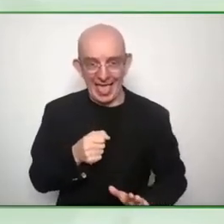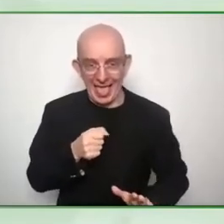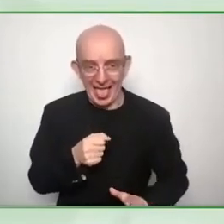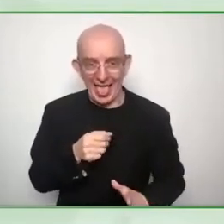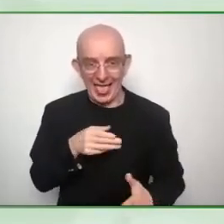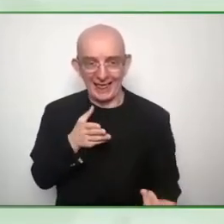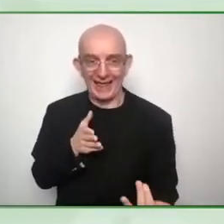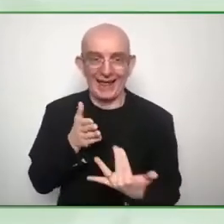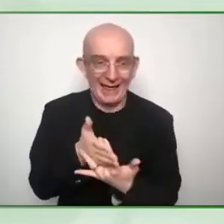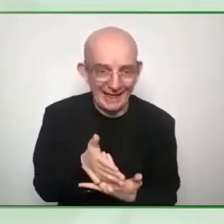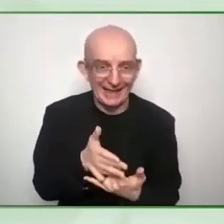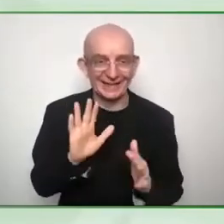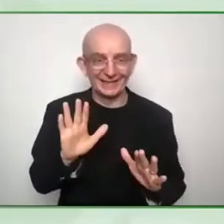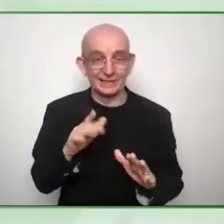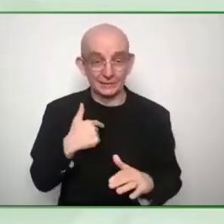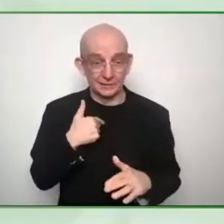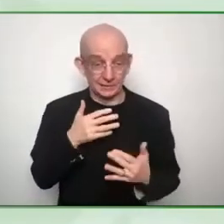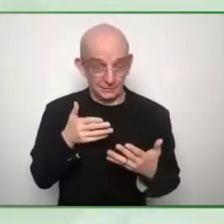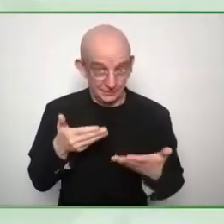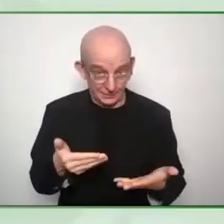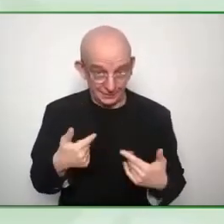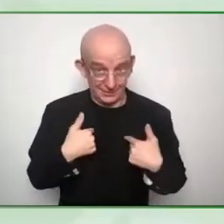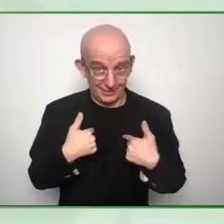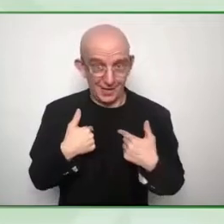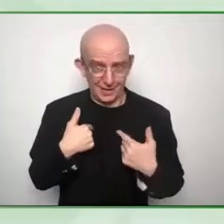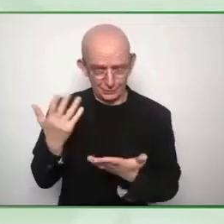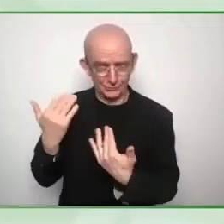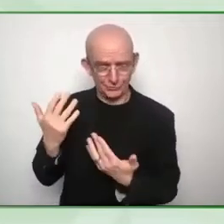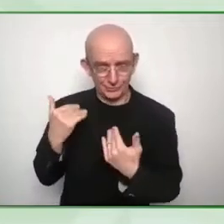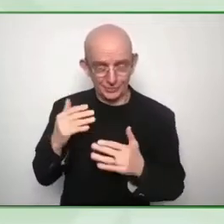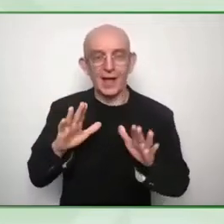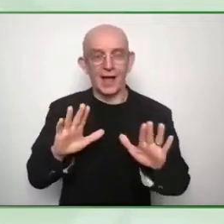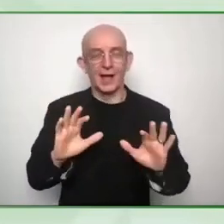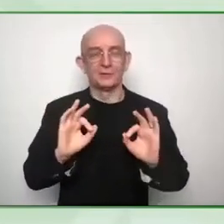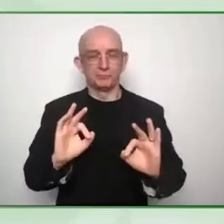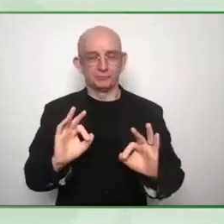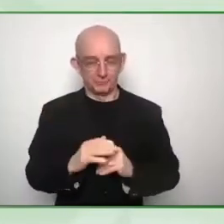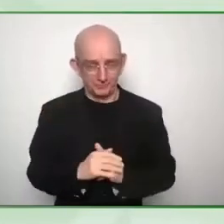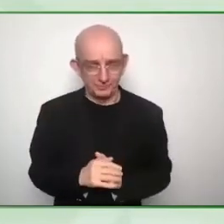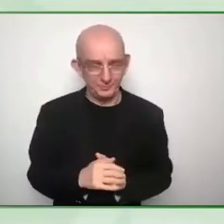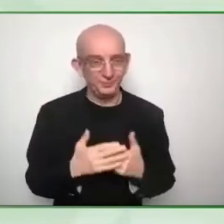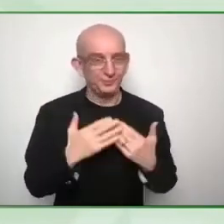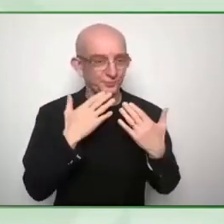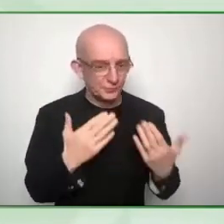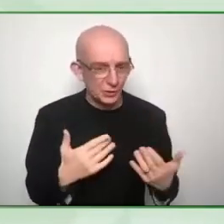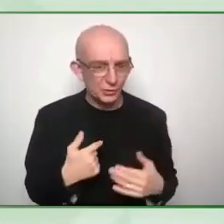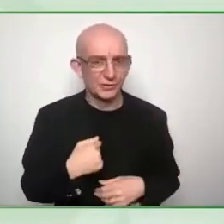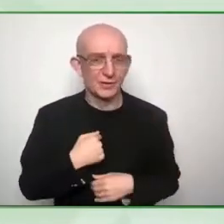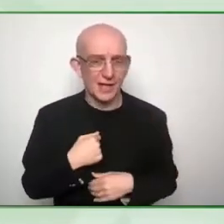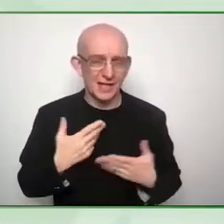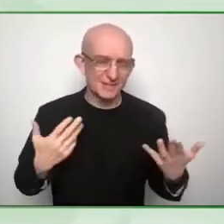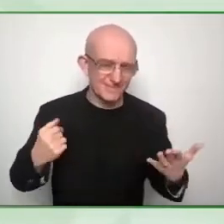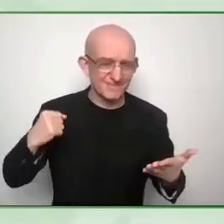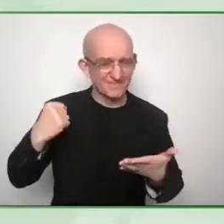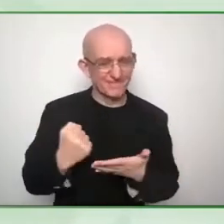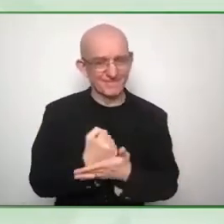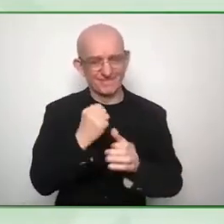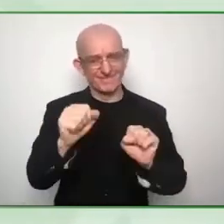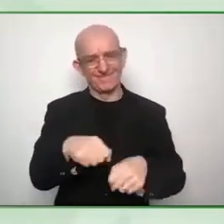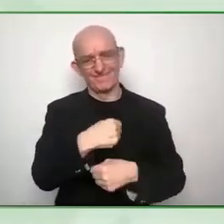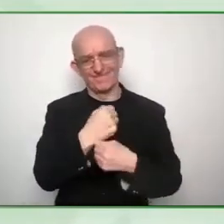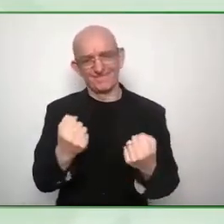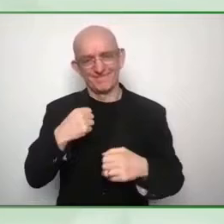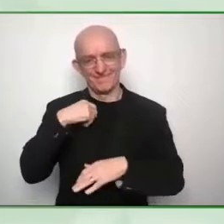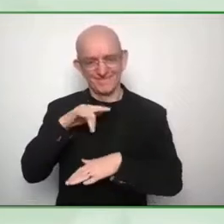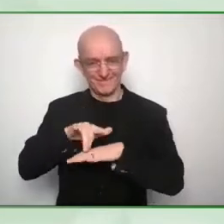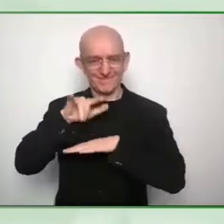today, but I'm looking forward to being with you in person next year for the Zero Project. I guess my